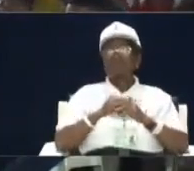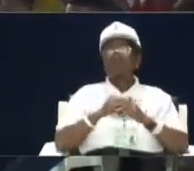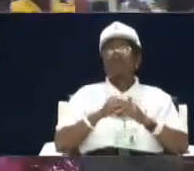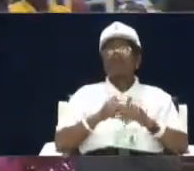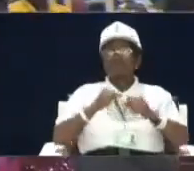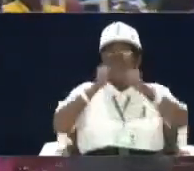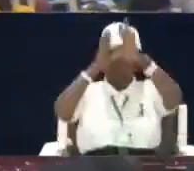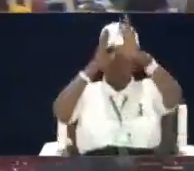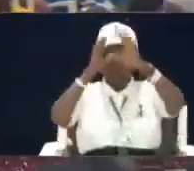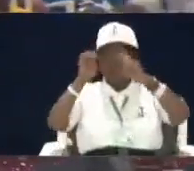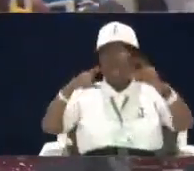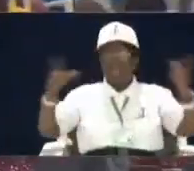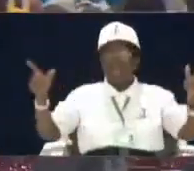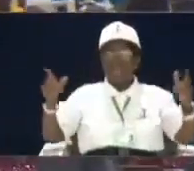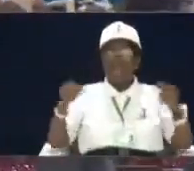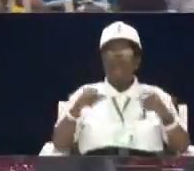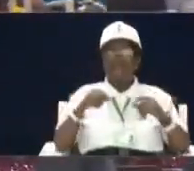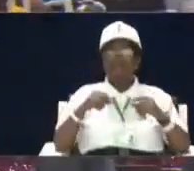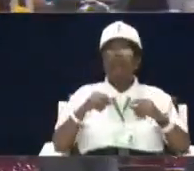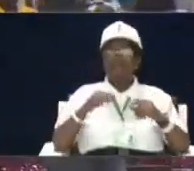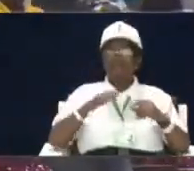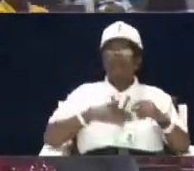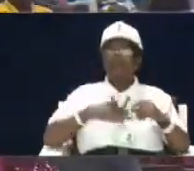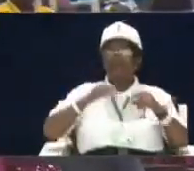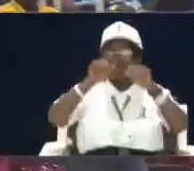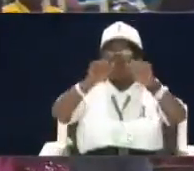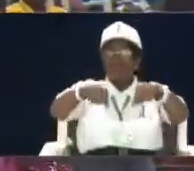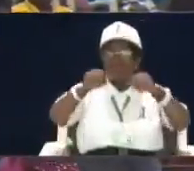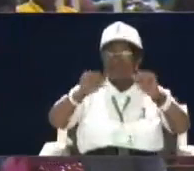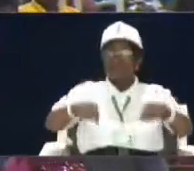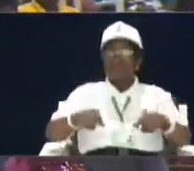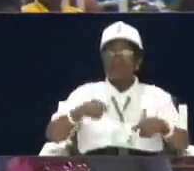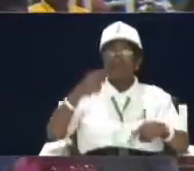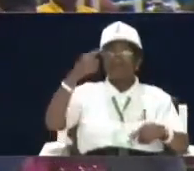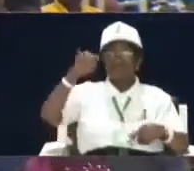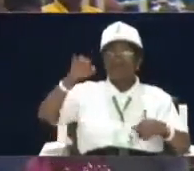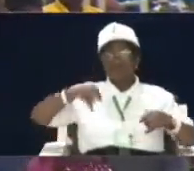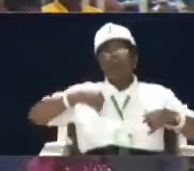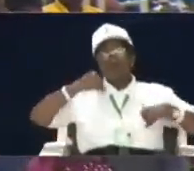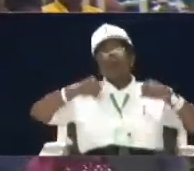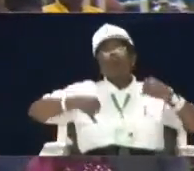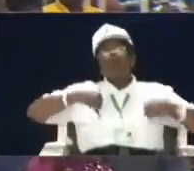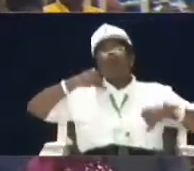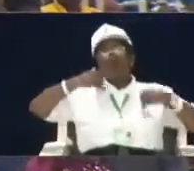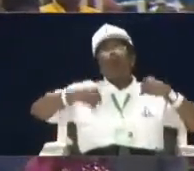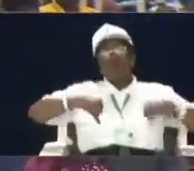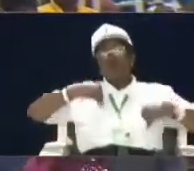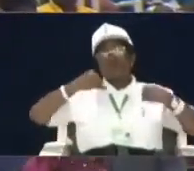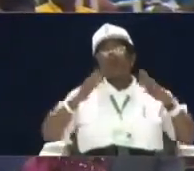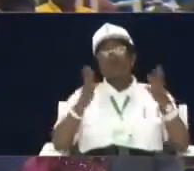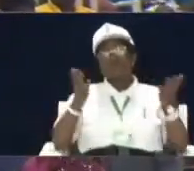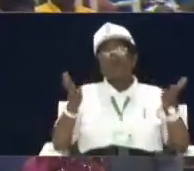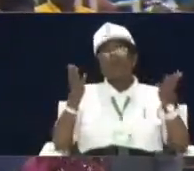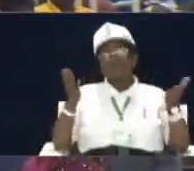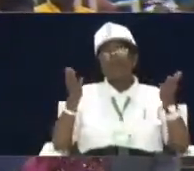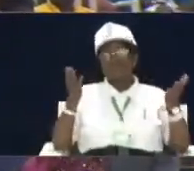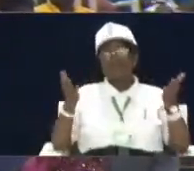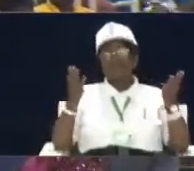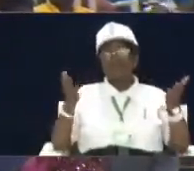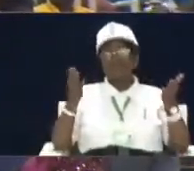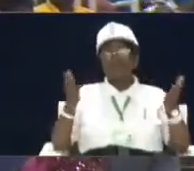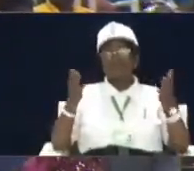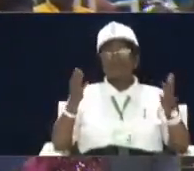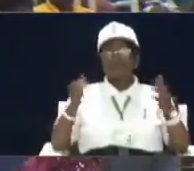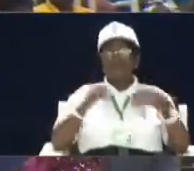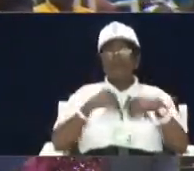Father, enlarge my capacity for joy. I've